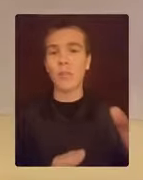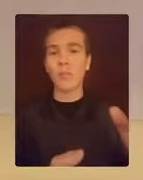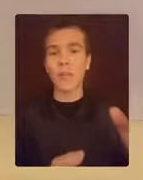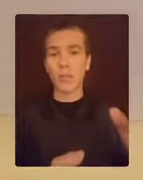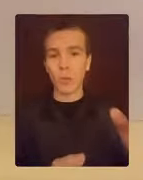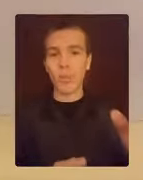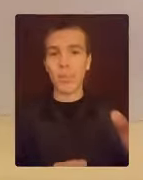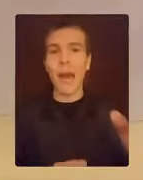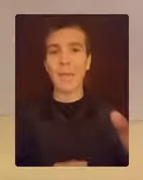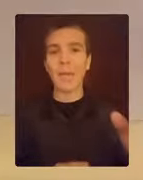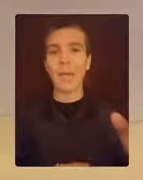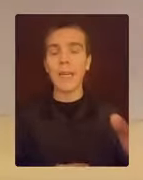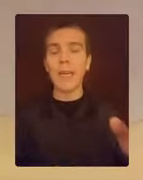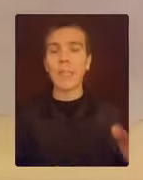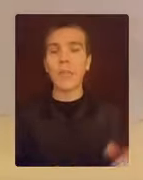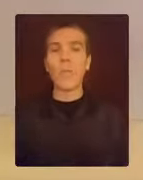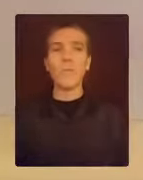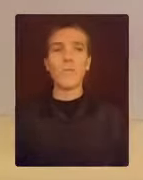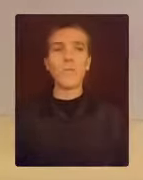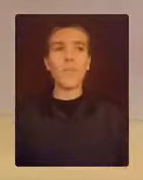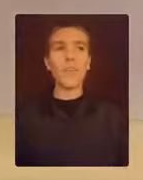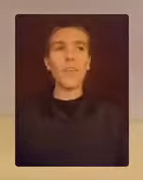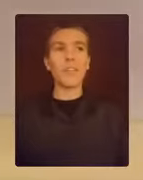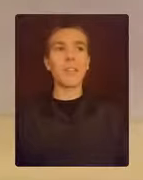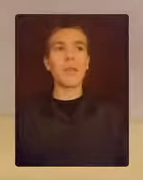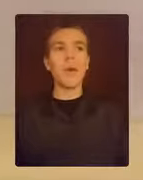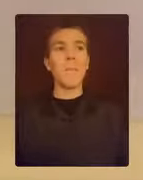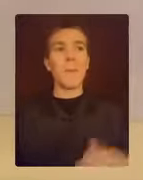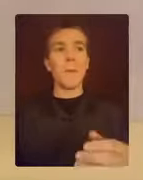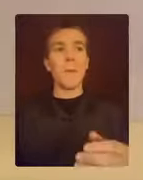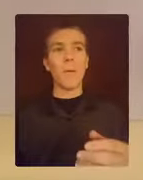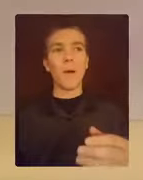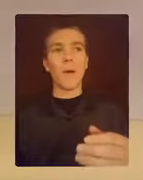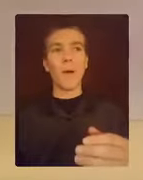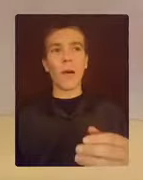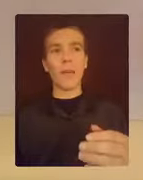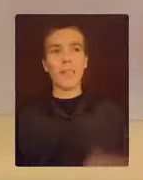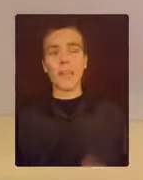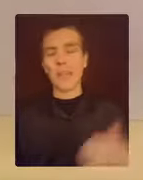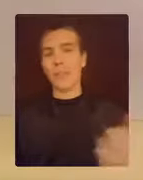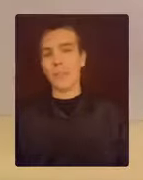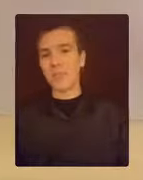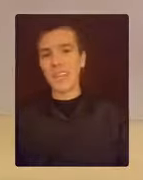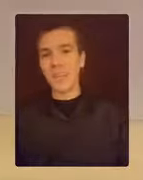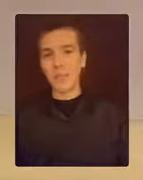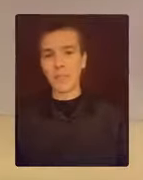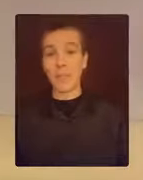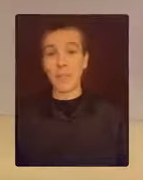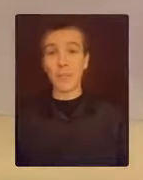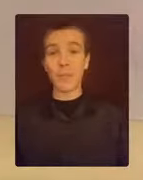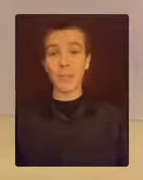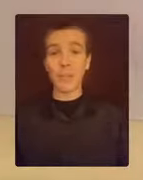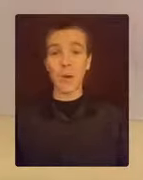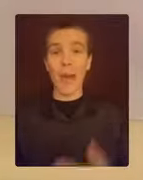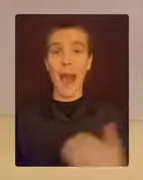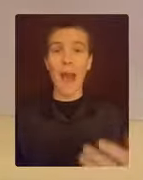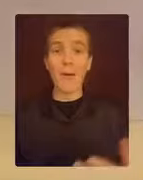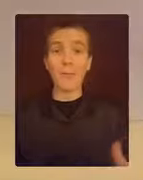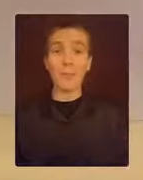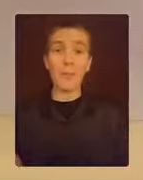though it's really happening. So I guess I can give you some tips. I'll give you a few tips